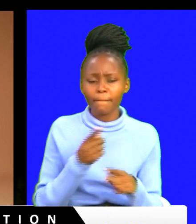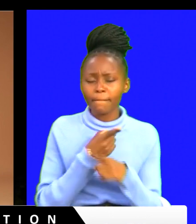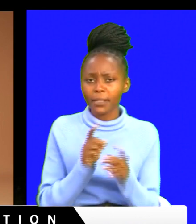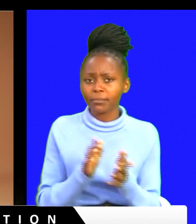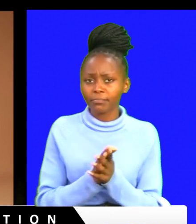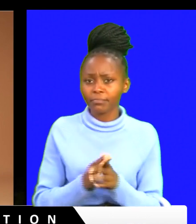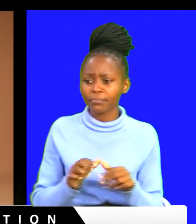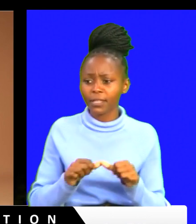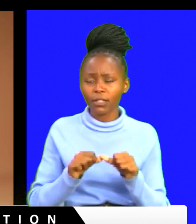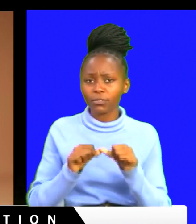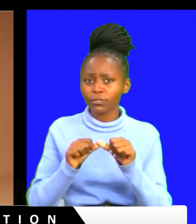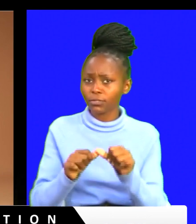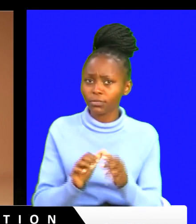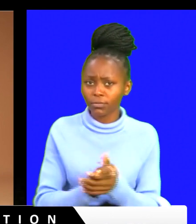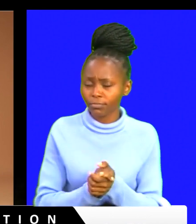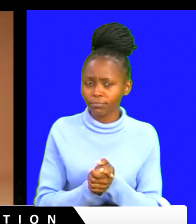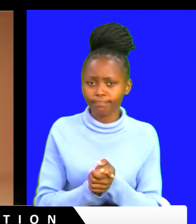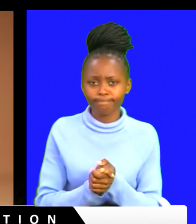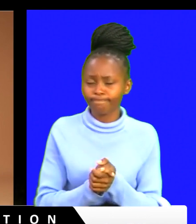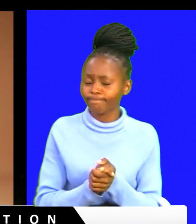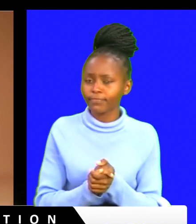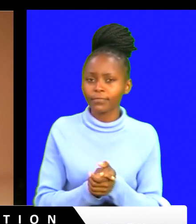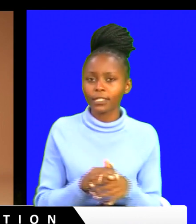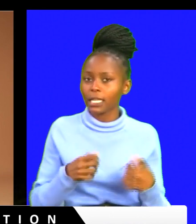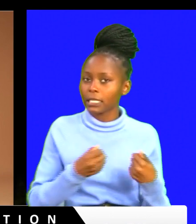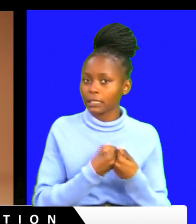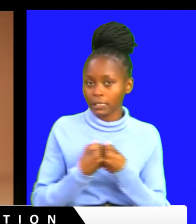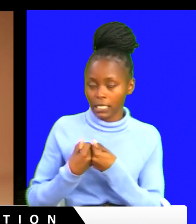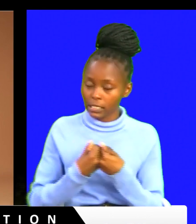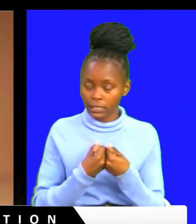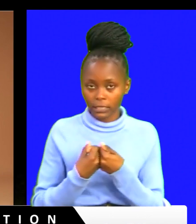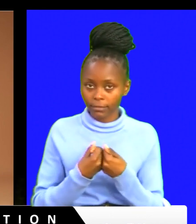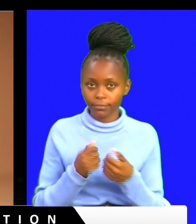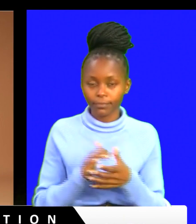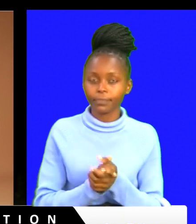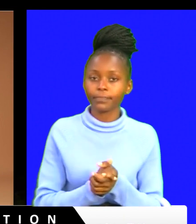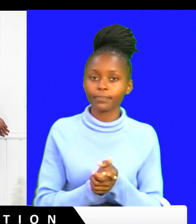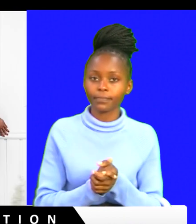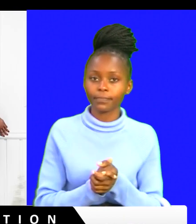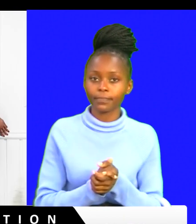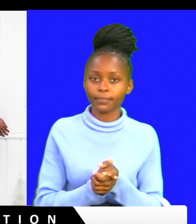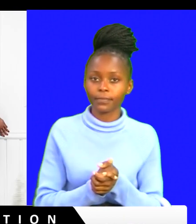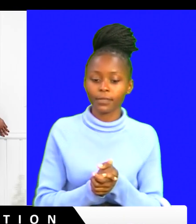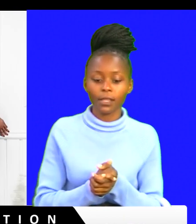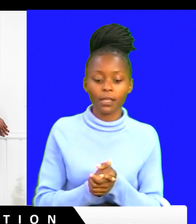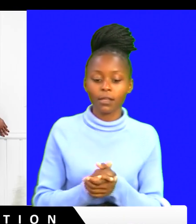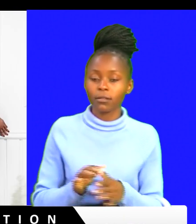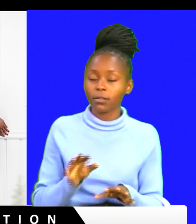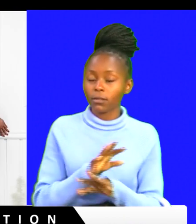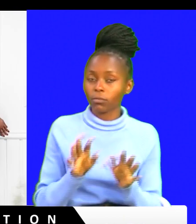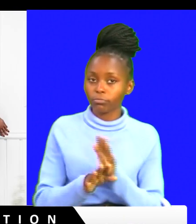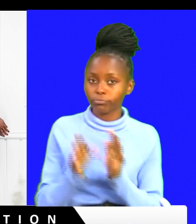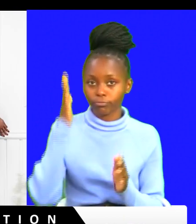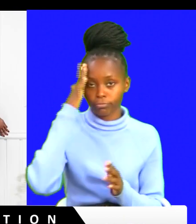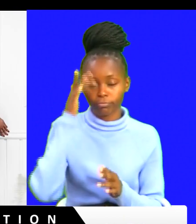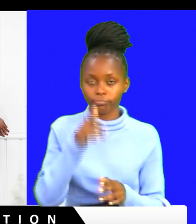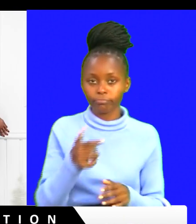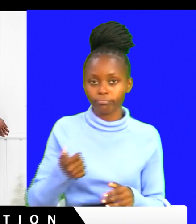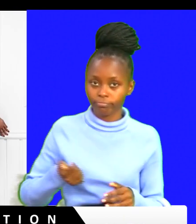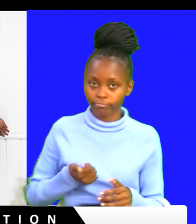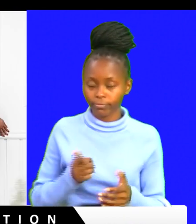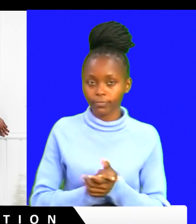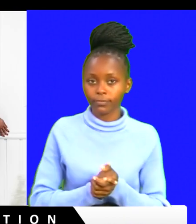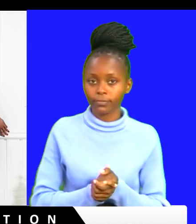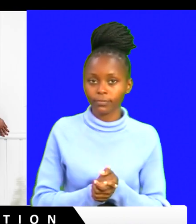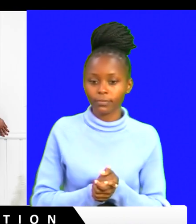from outside, it has been challenging. I'm sure my director ametuonyesha Cheryl, and we all know this girl. She's now in